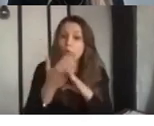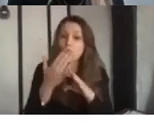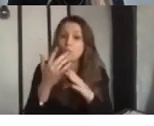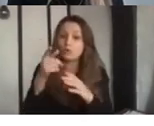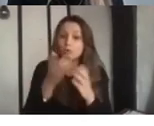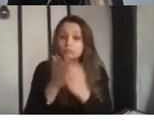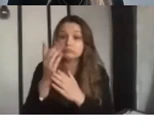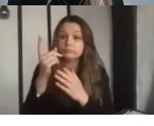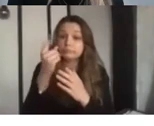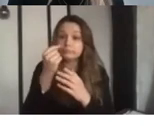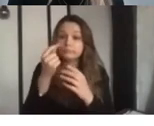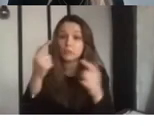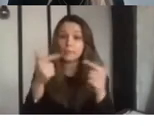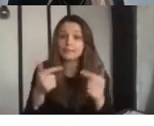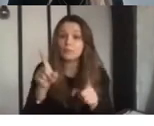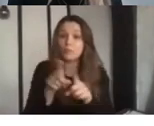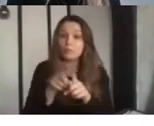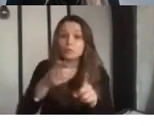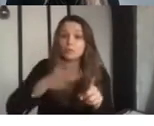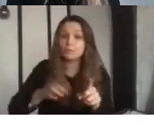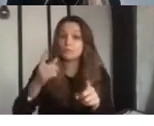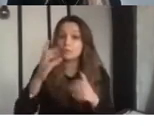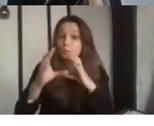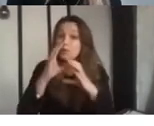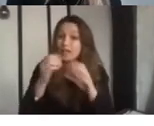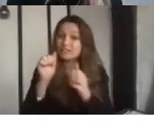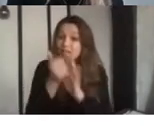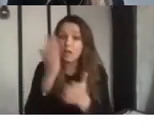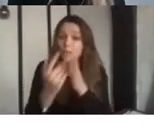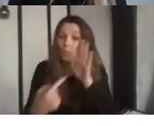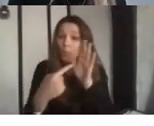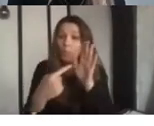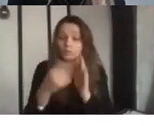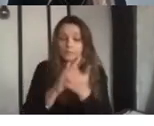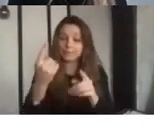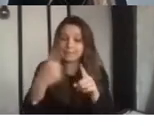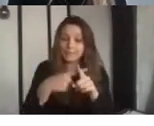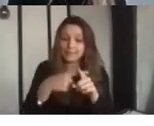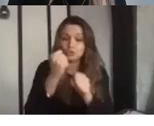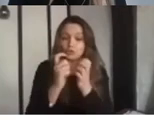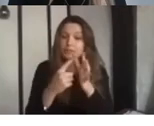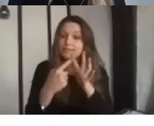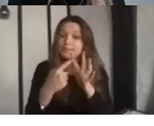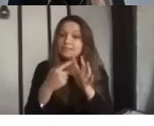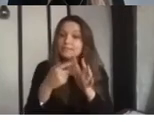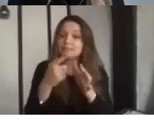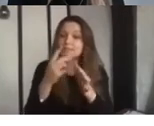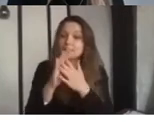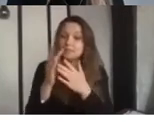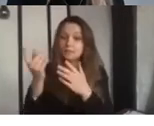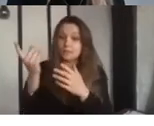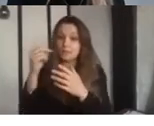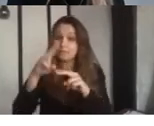communication skills is becoming more vital. So an English GCSE and functional skills English qualification can provide that